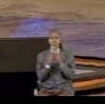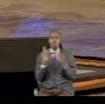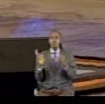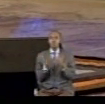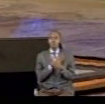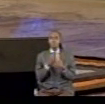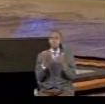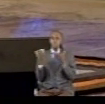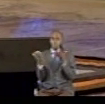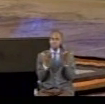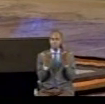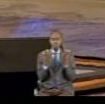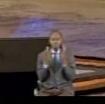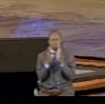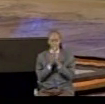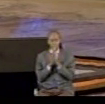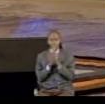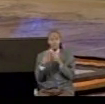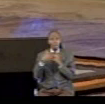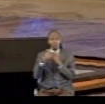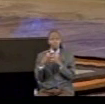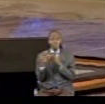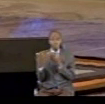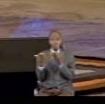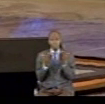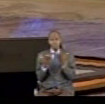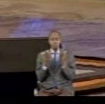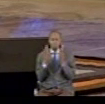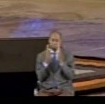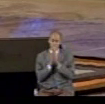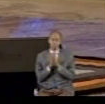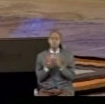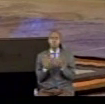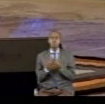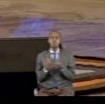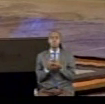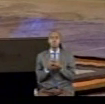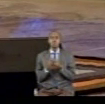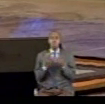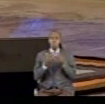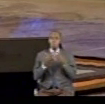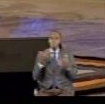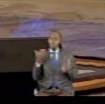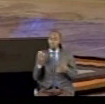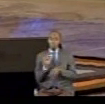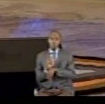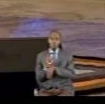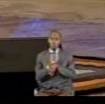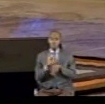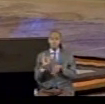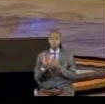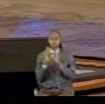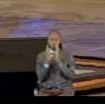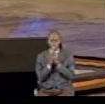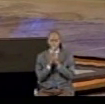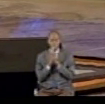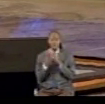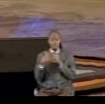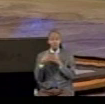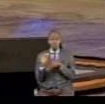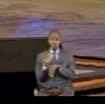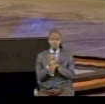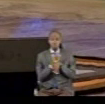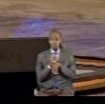pray. After the service, pray. Before duty, pray. After the